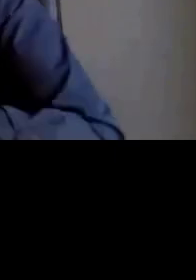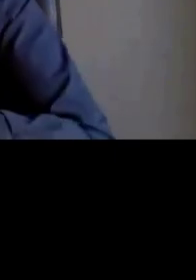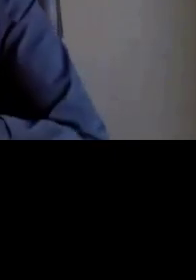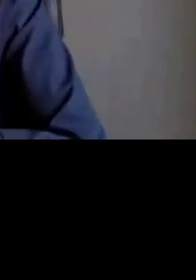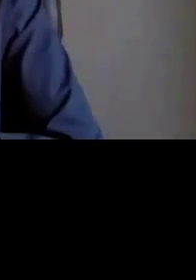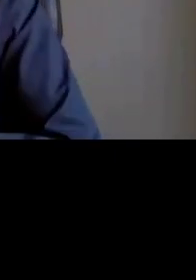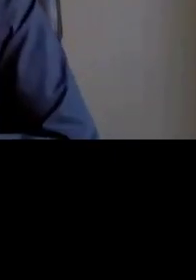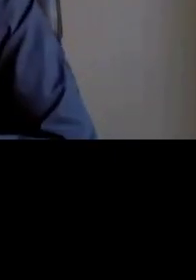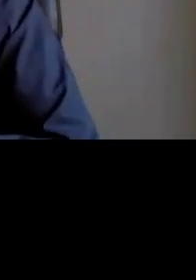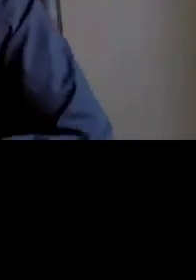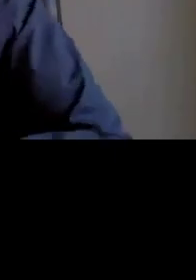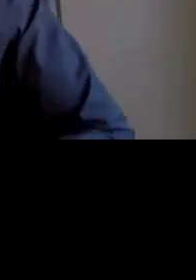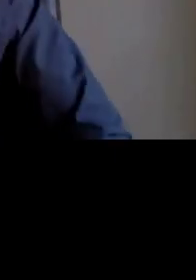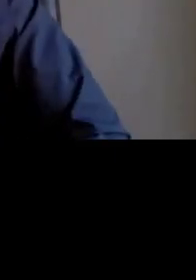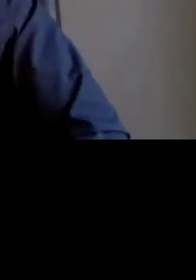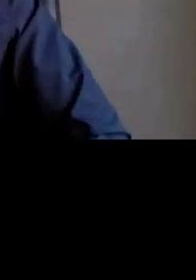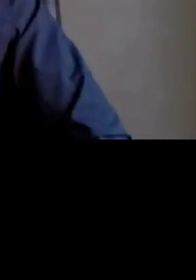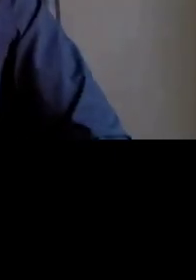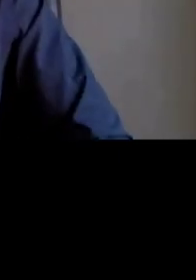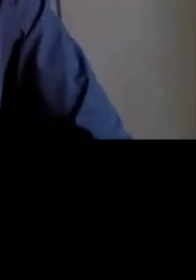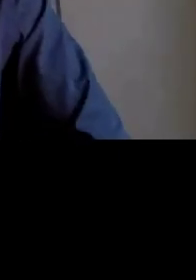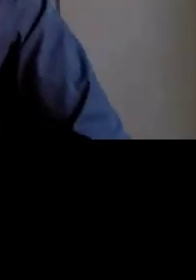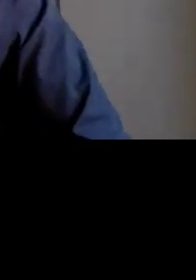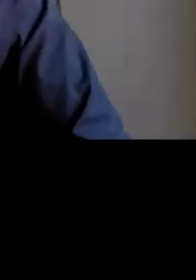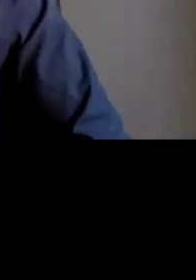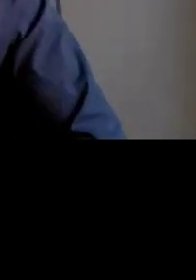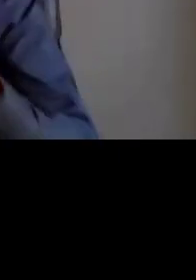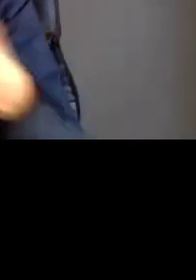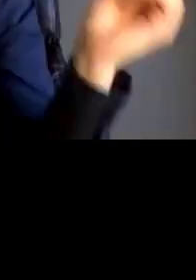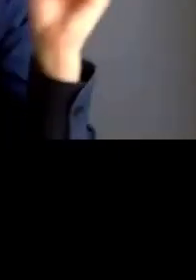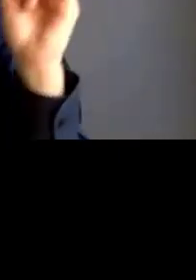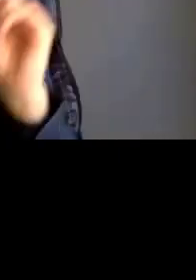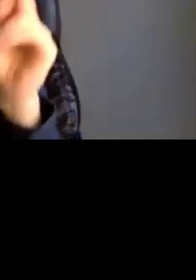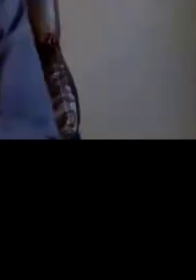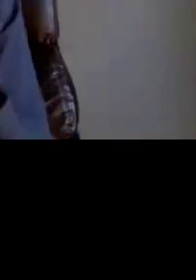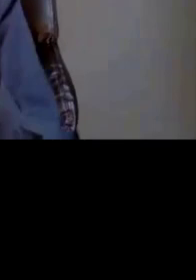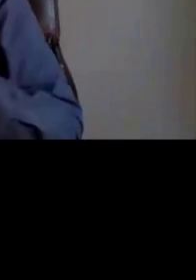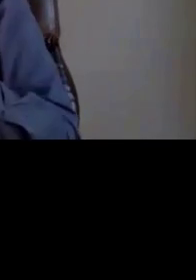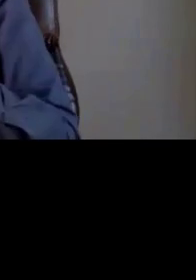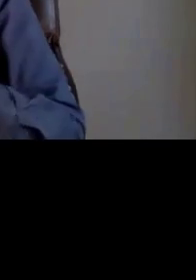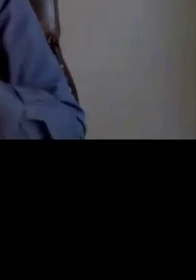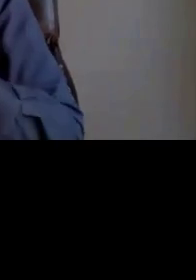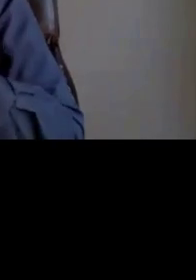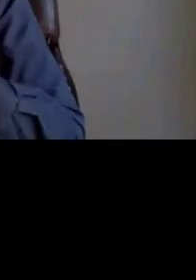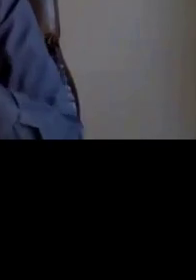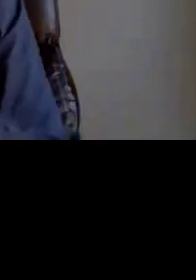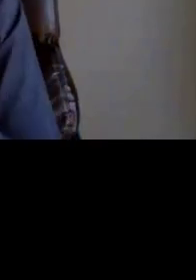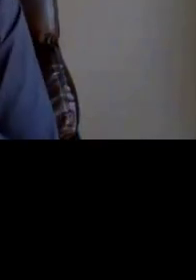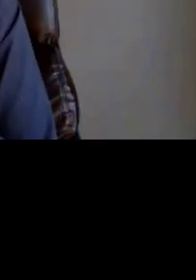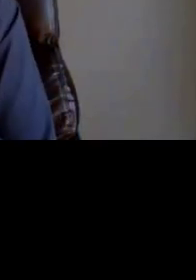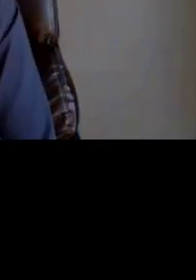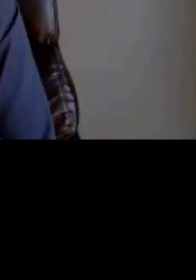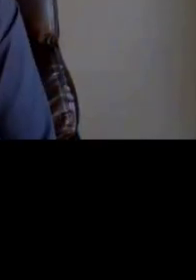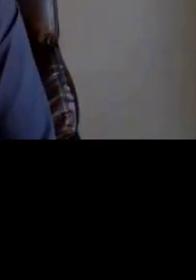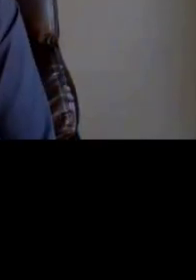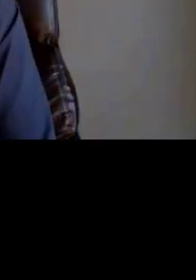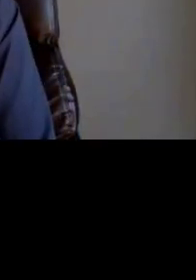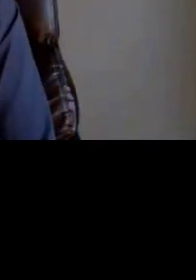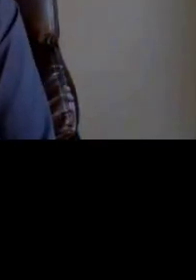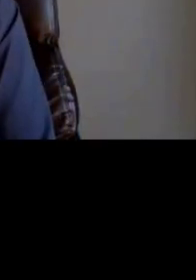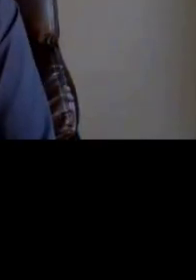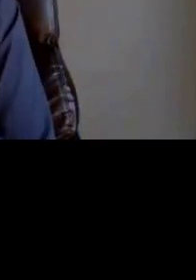and this is just my opinion, so don't tell anybody I said so, we won't share this beyond the 100 people that we have on here, but I think that we need to have more of a focus on